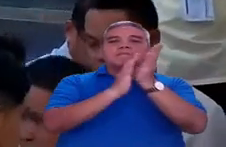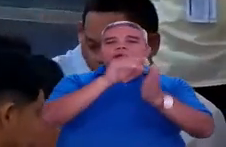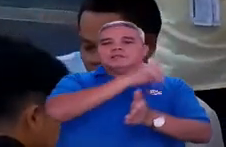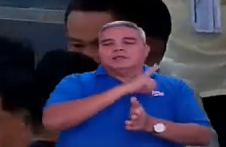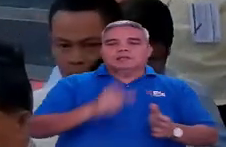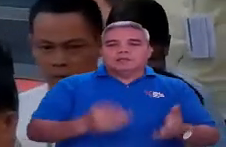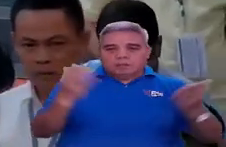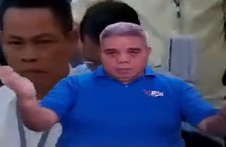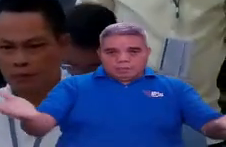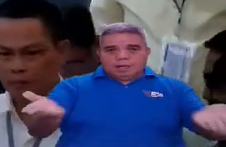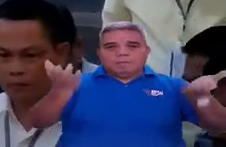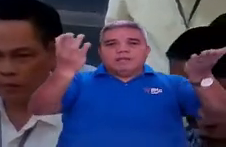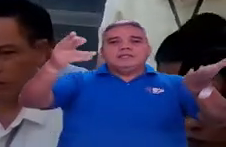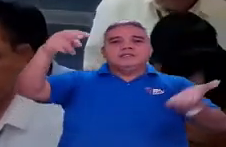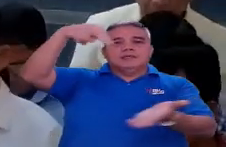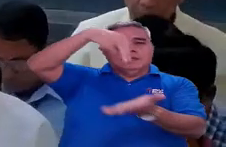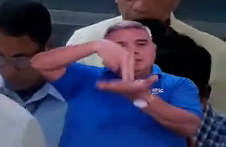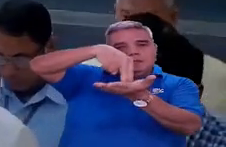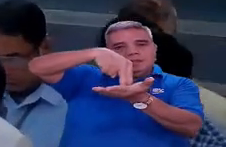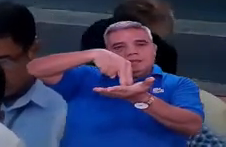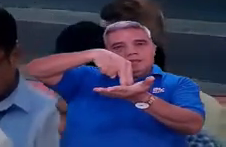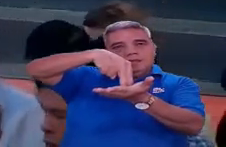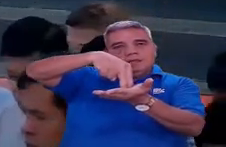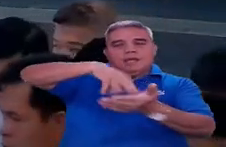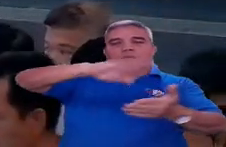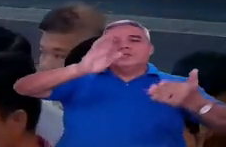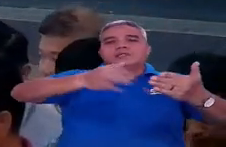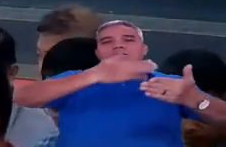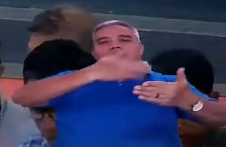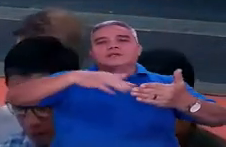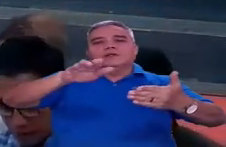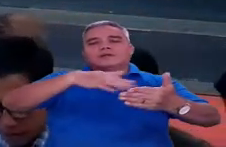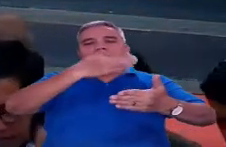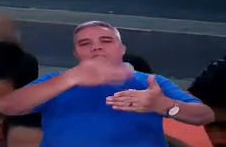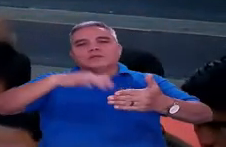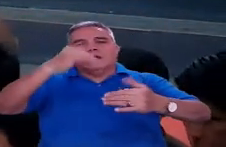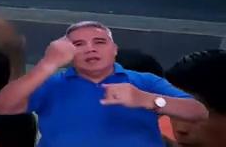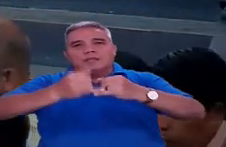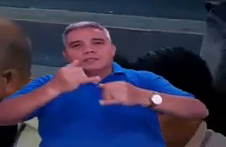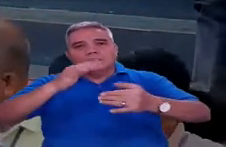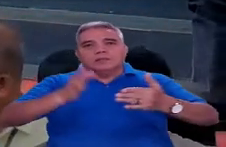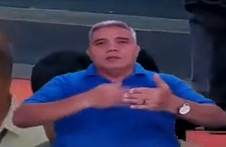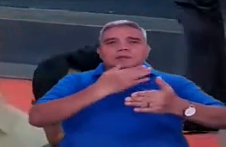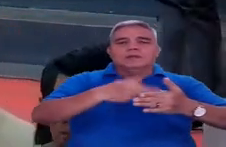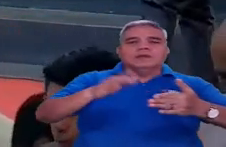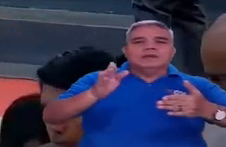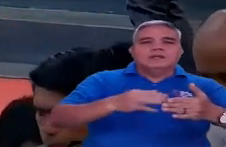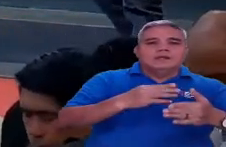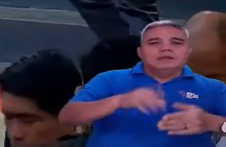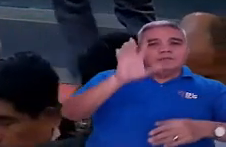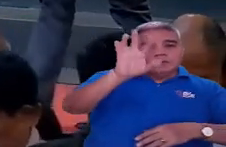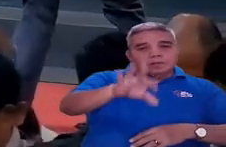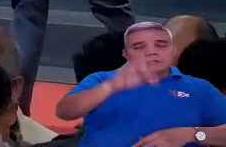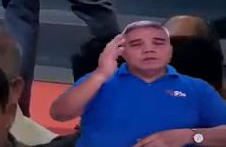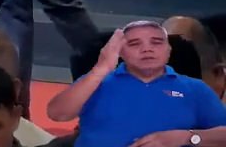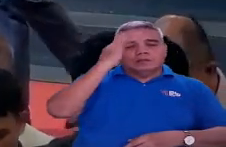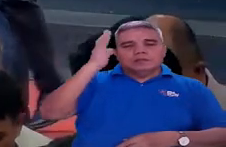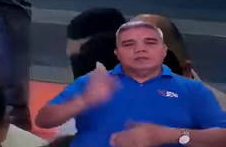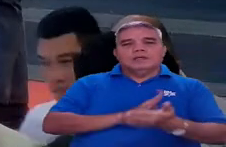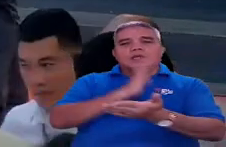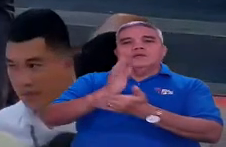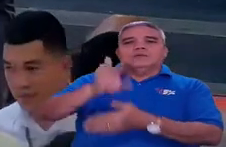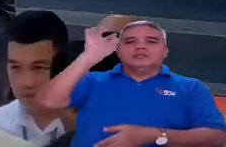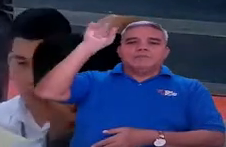the Lord. Let us all stand up, please, as we sing our closing song. Please don't forget to come to